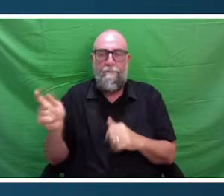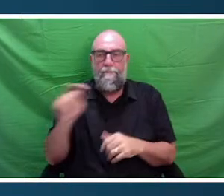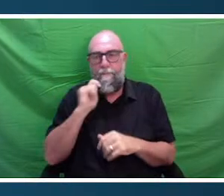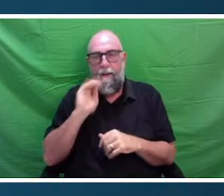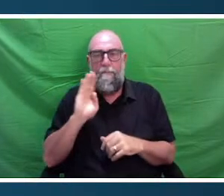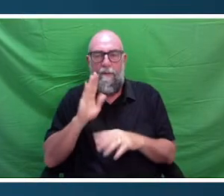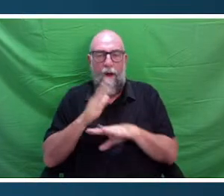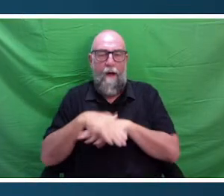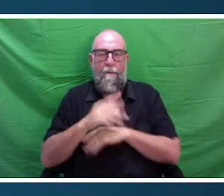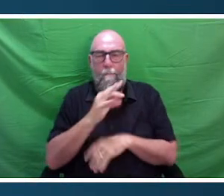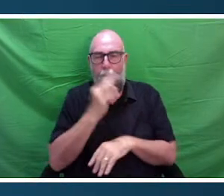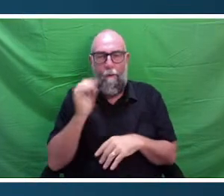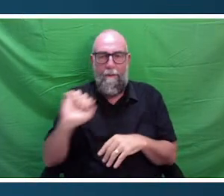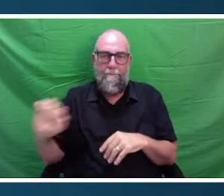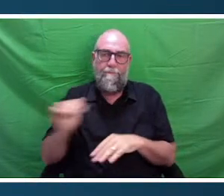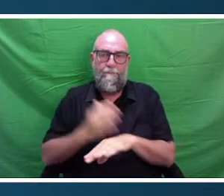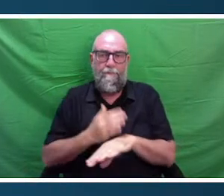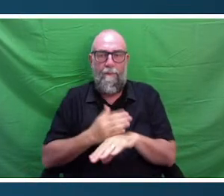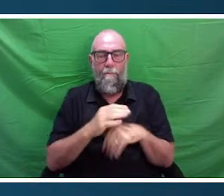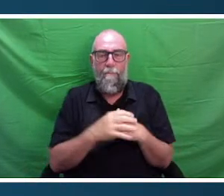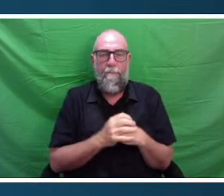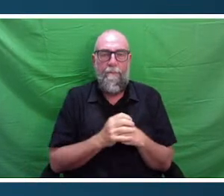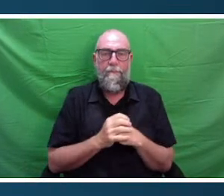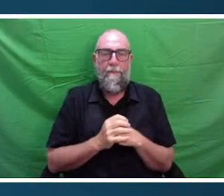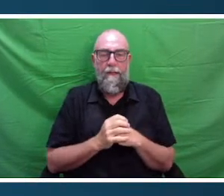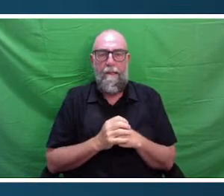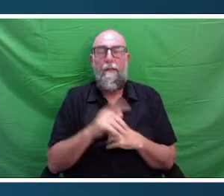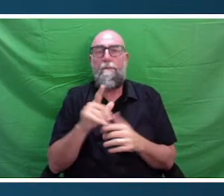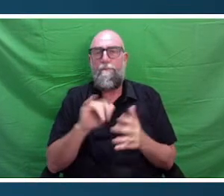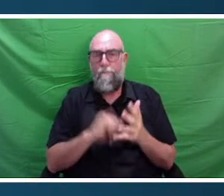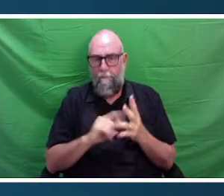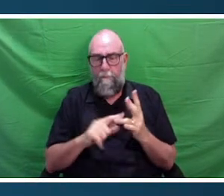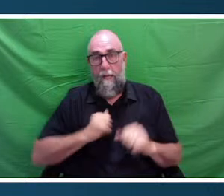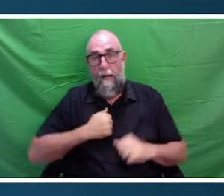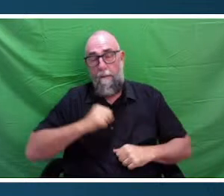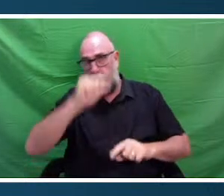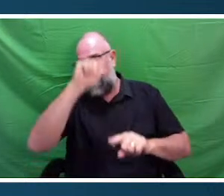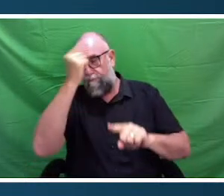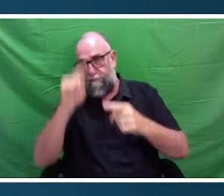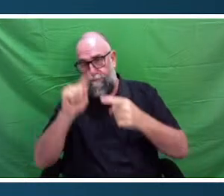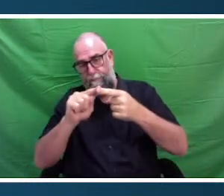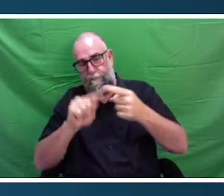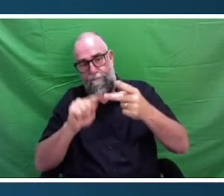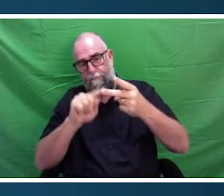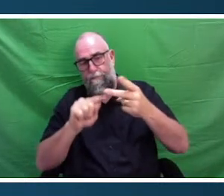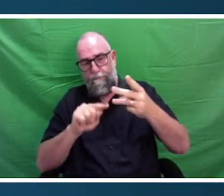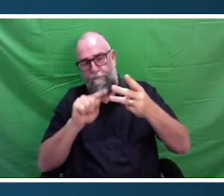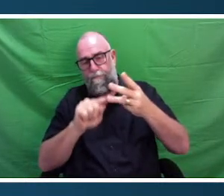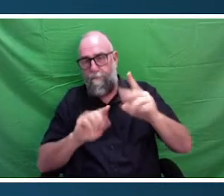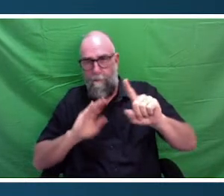So, what were the main objectives? So this was motivated largely by